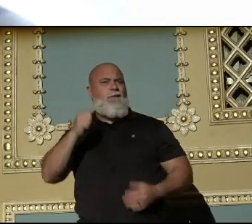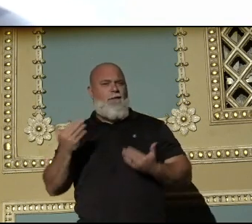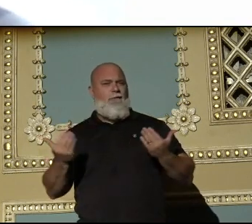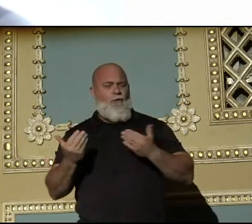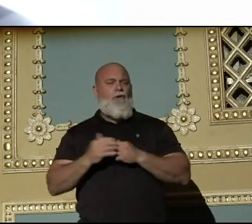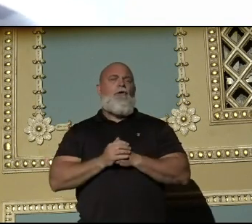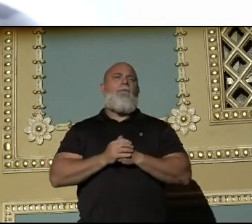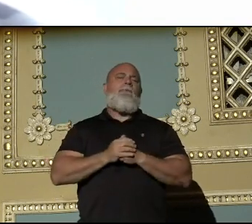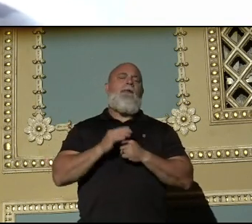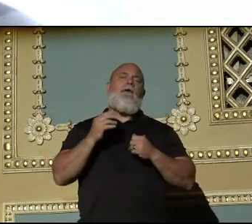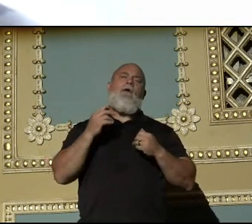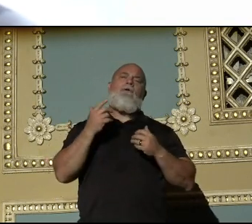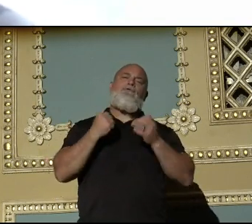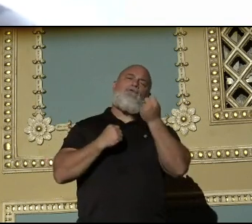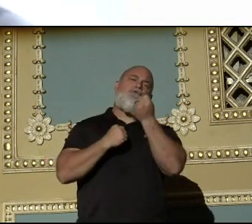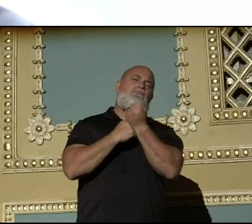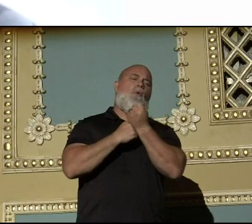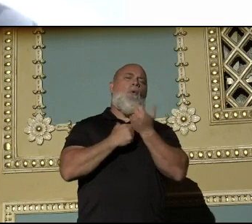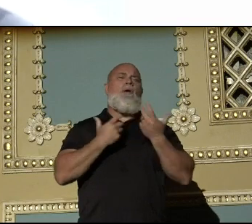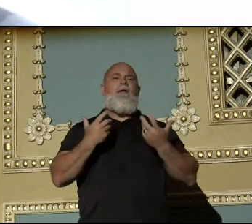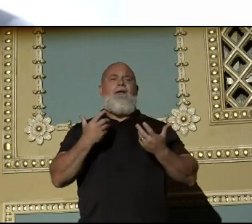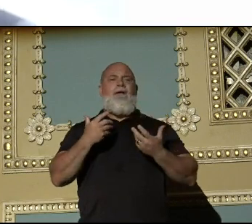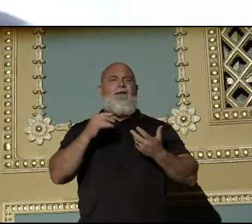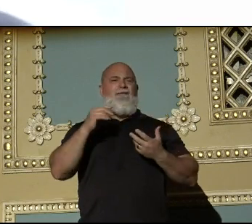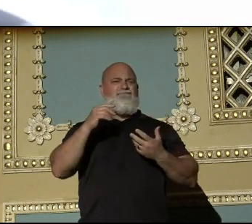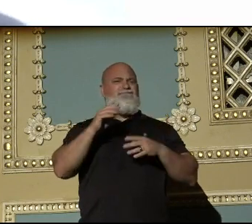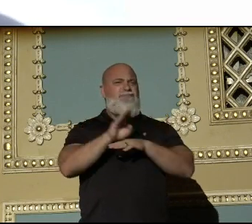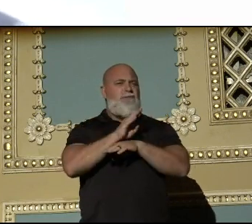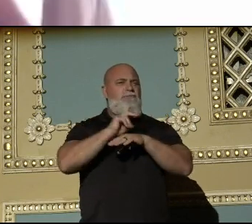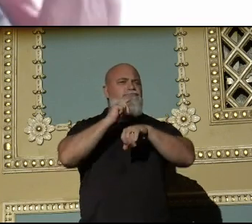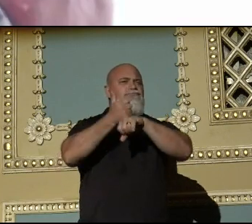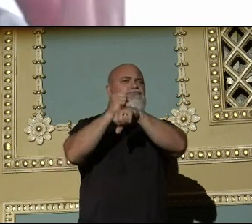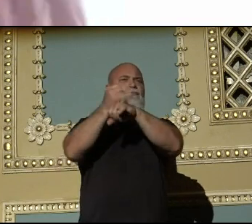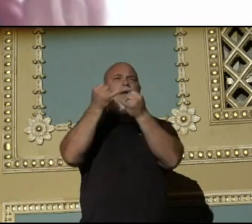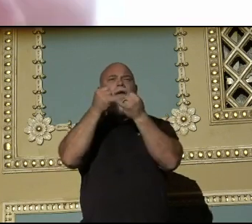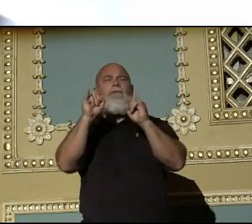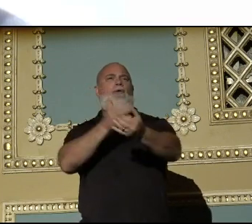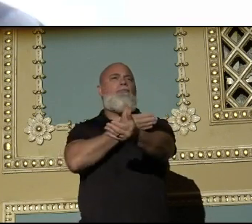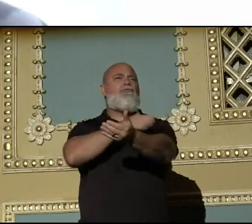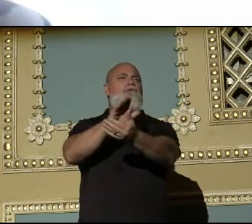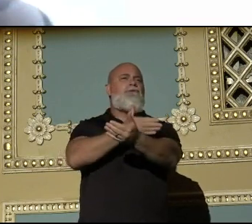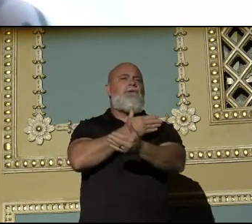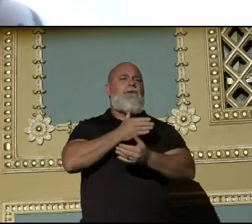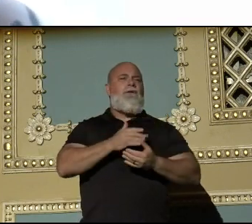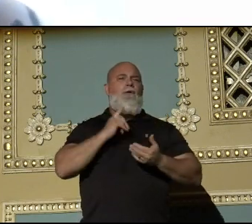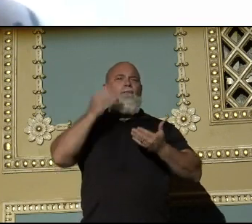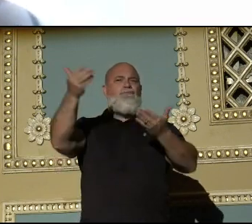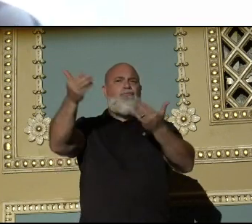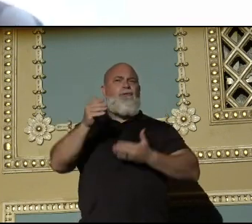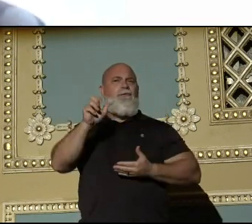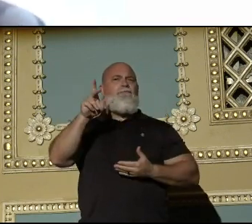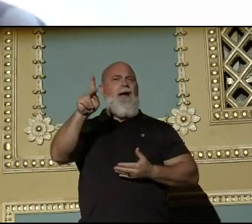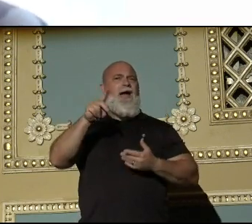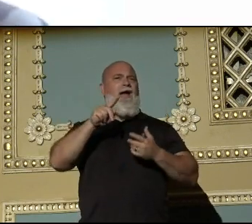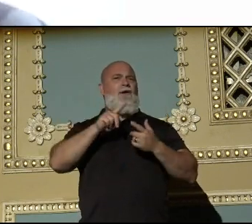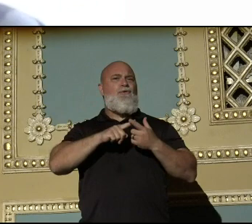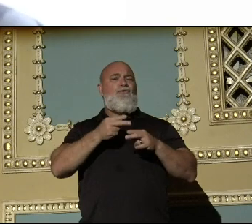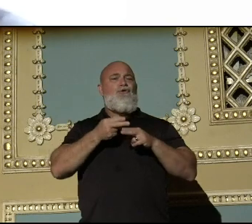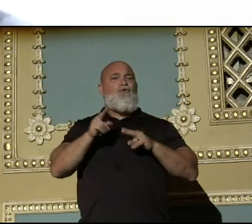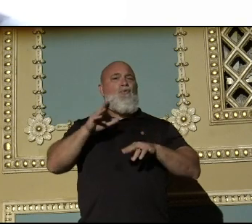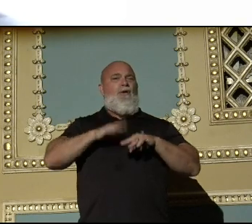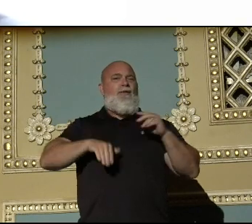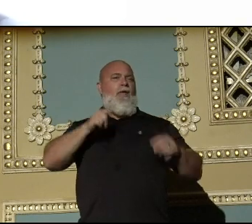and supporting venues and independent musicians, and bring us back to you sooner rather than